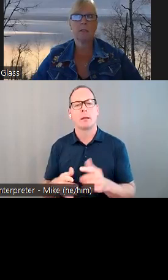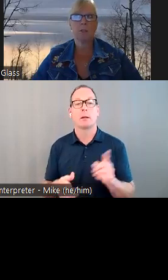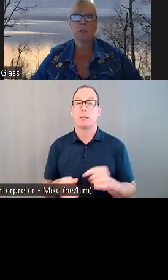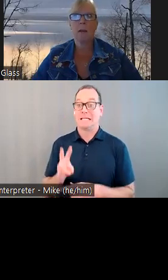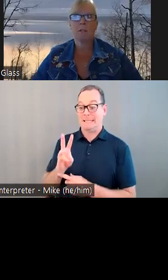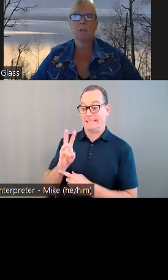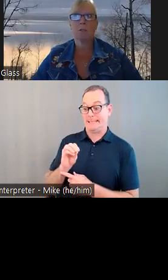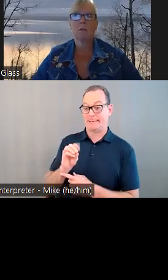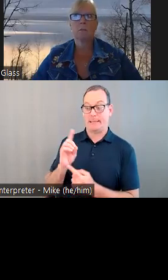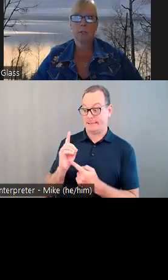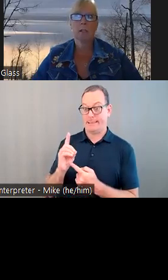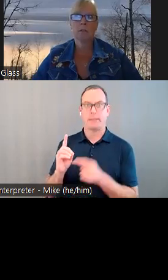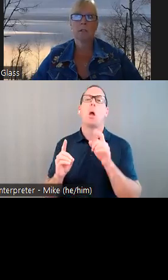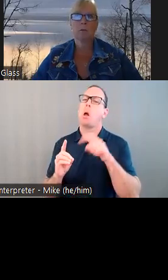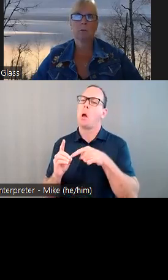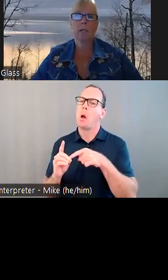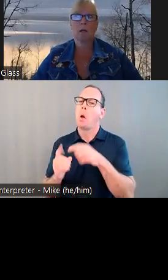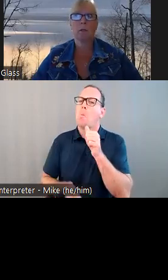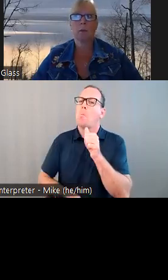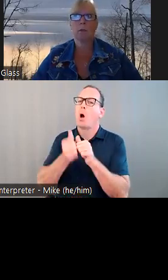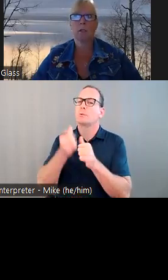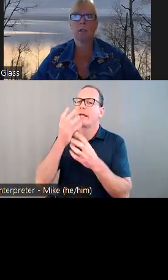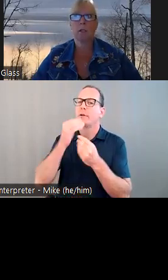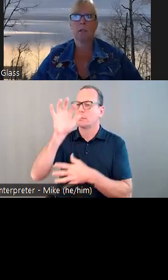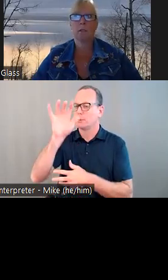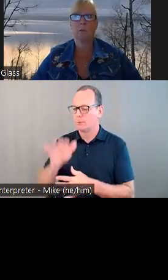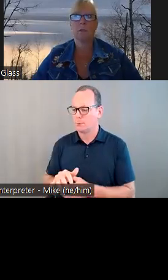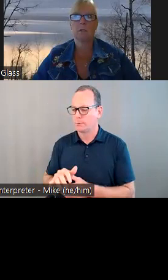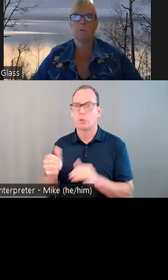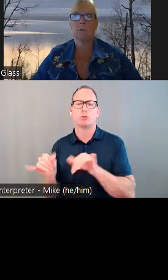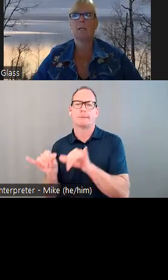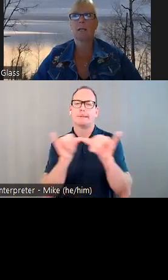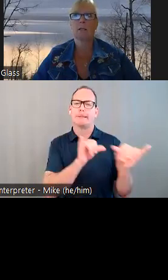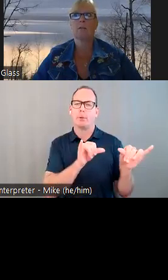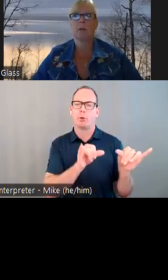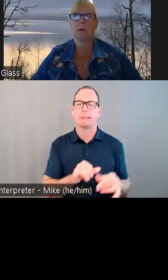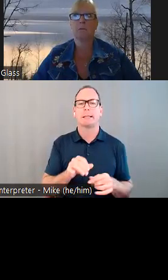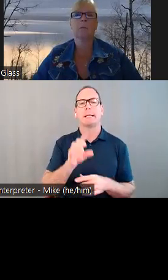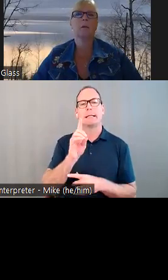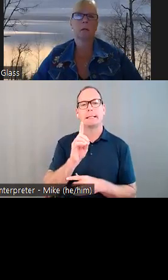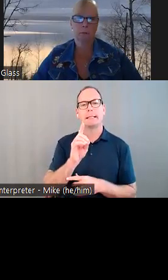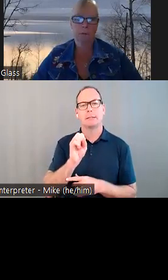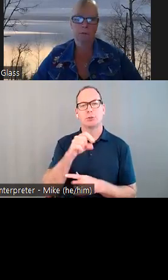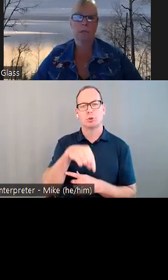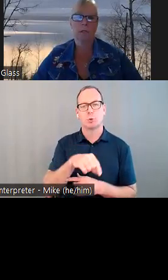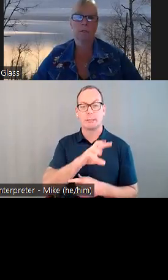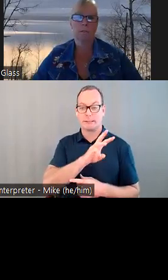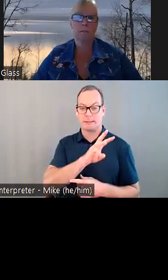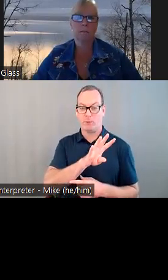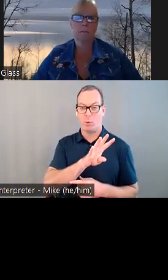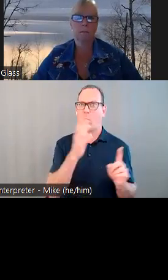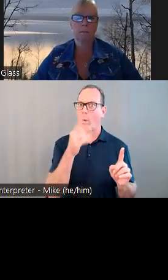60D, should match pretty closely or right on with what you see in the DSQ 64 because they're drawing from closed service